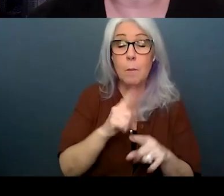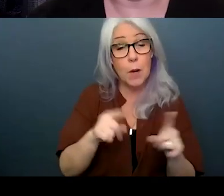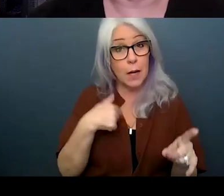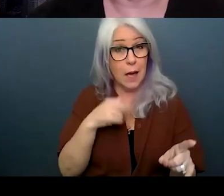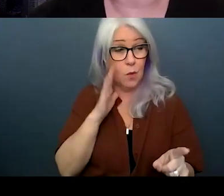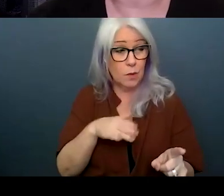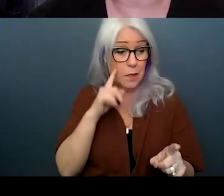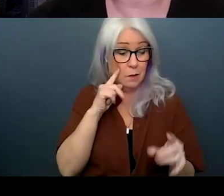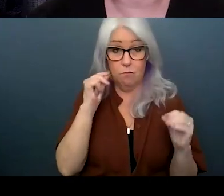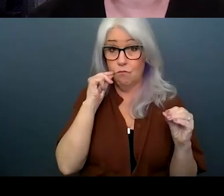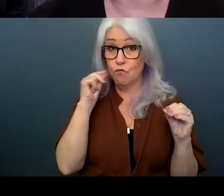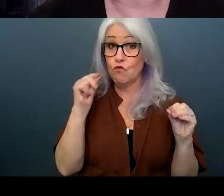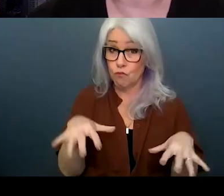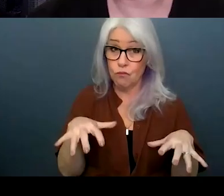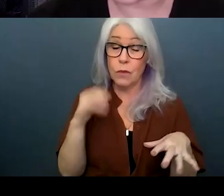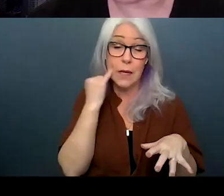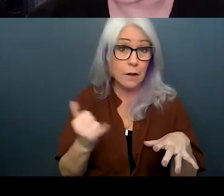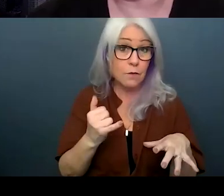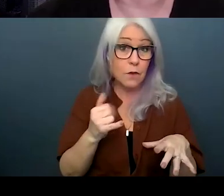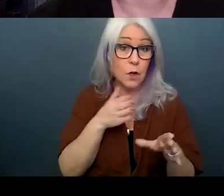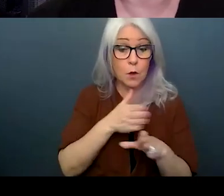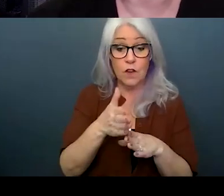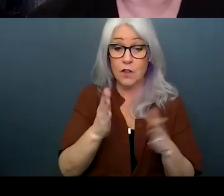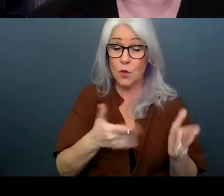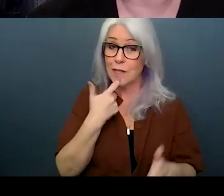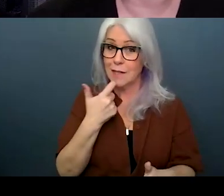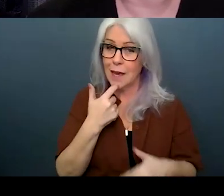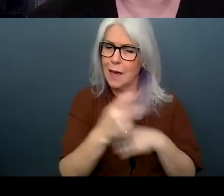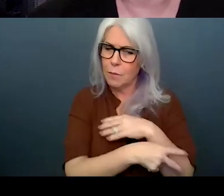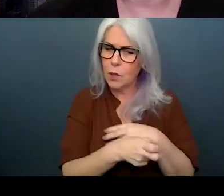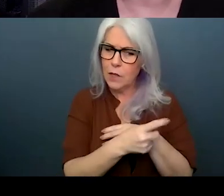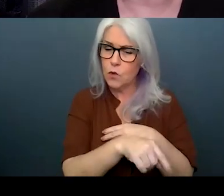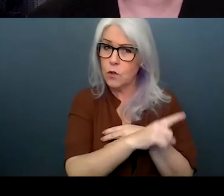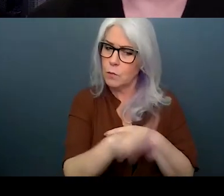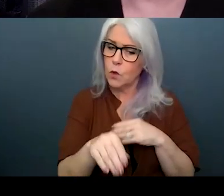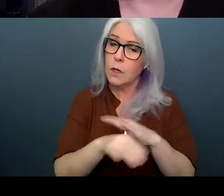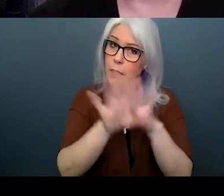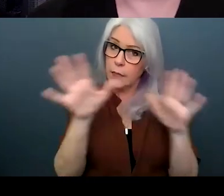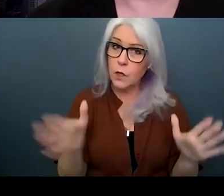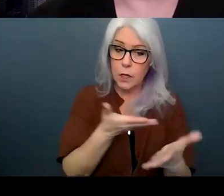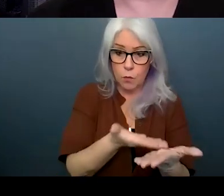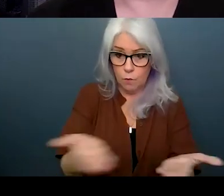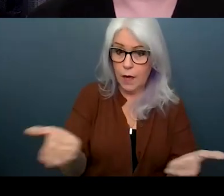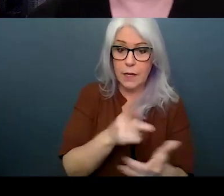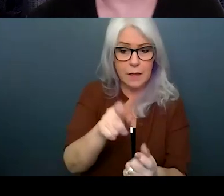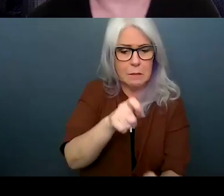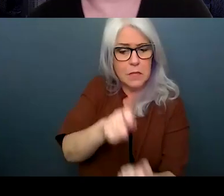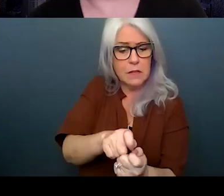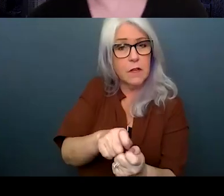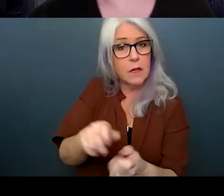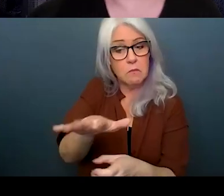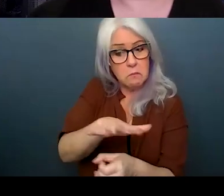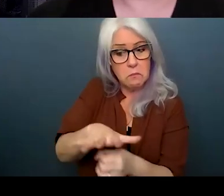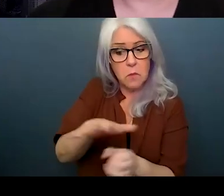surprised if a professor would say this is plagiarism because you're clearly providing the location where the information